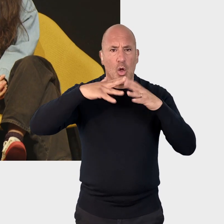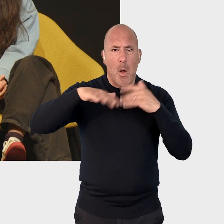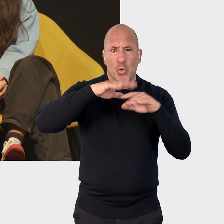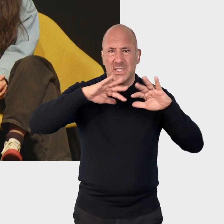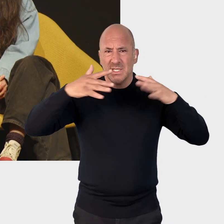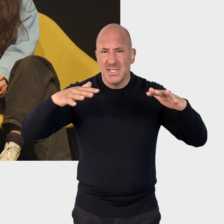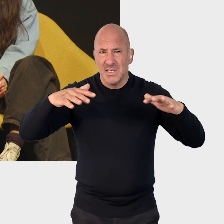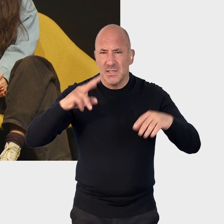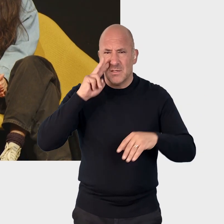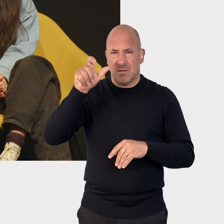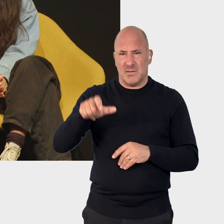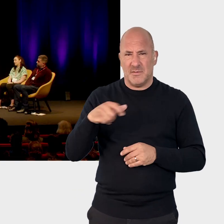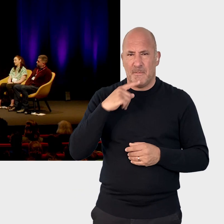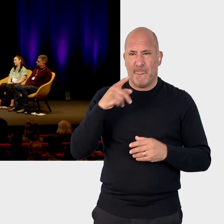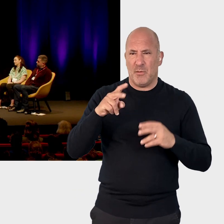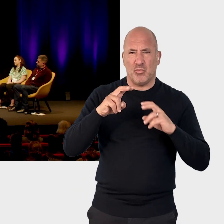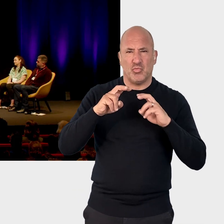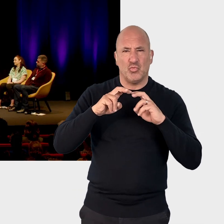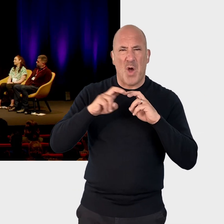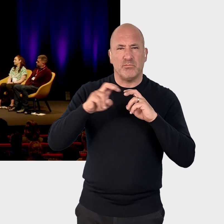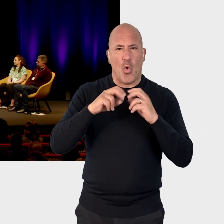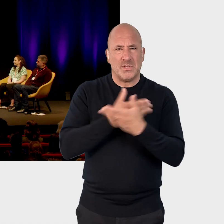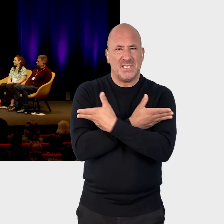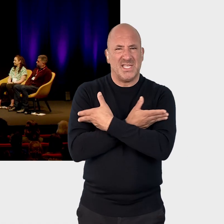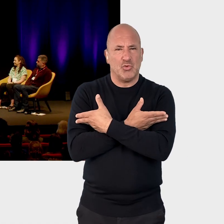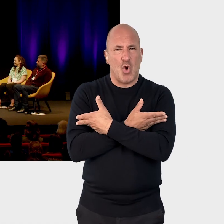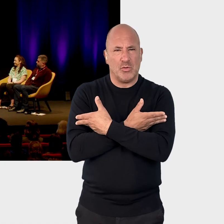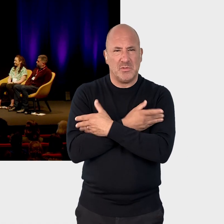is that, have you also gone to rural communities? I noticed somebody with a